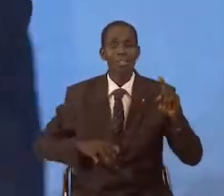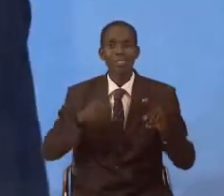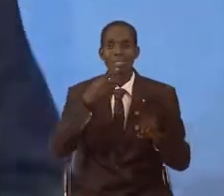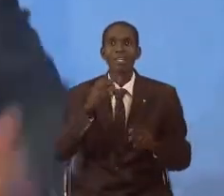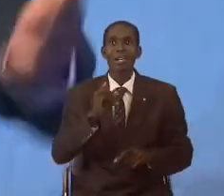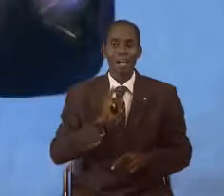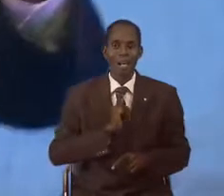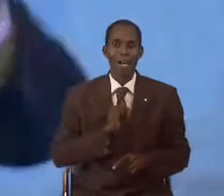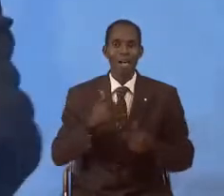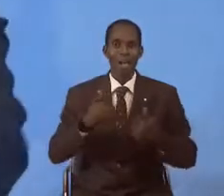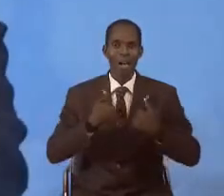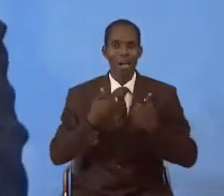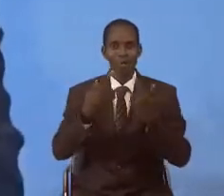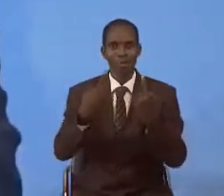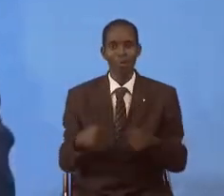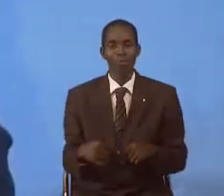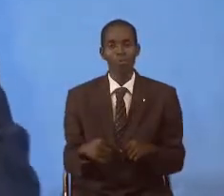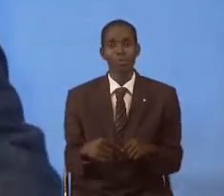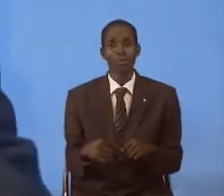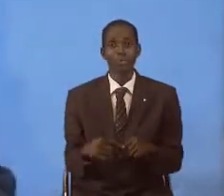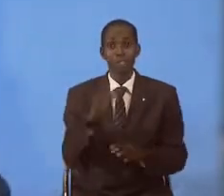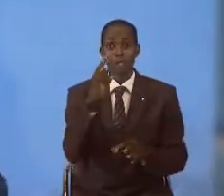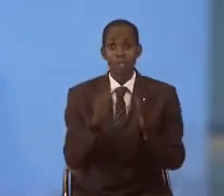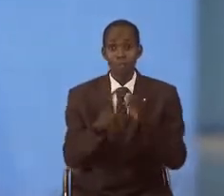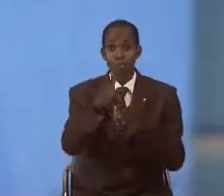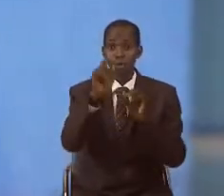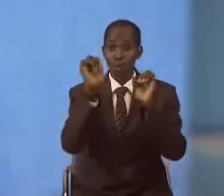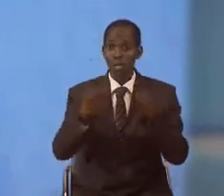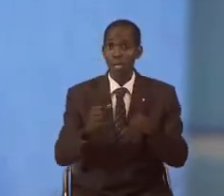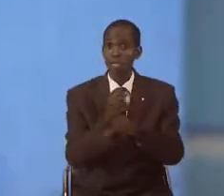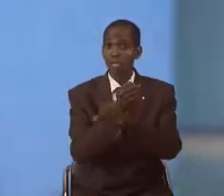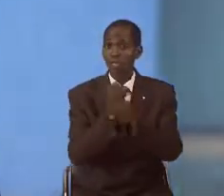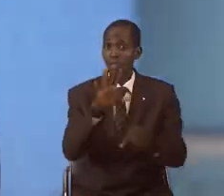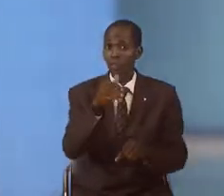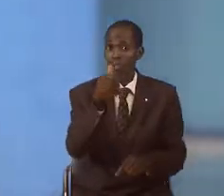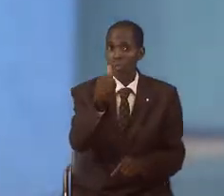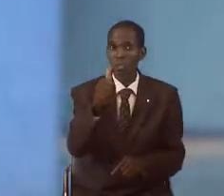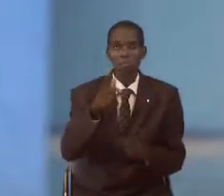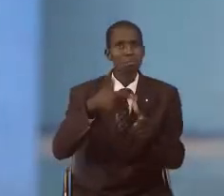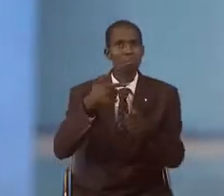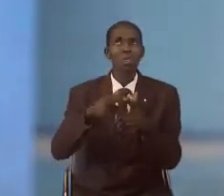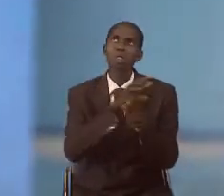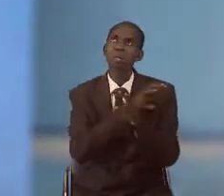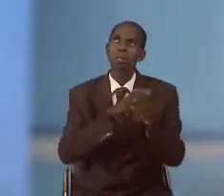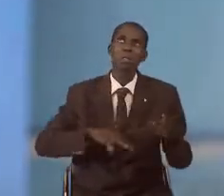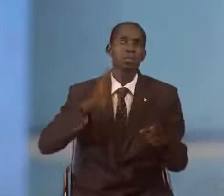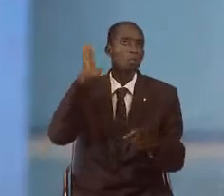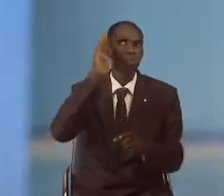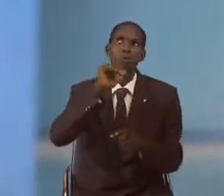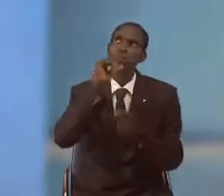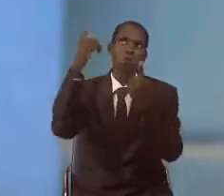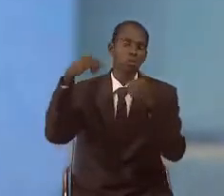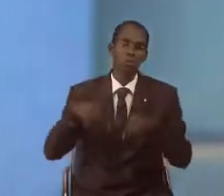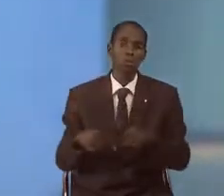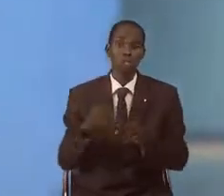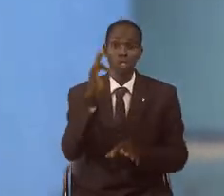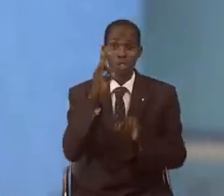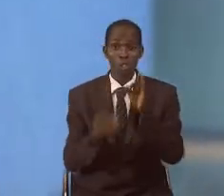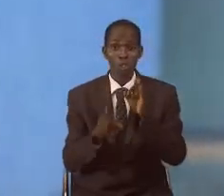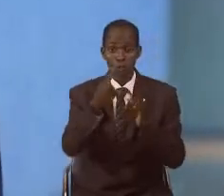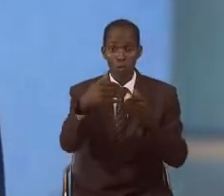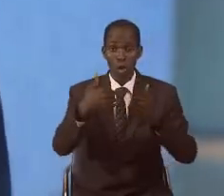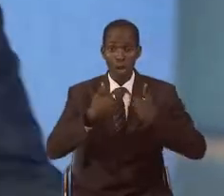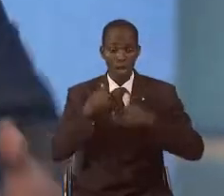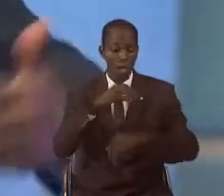were weak, that's when Christ said, I have come. If you can save yourself, he will not